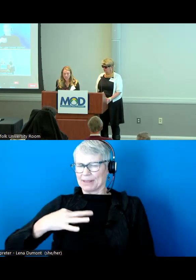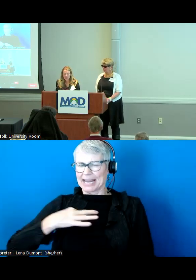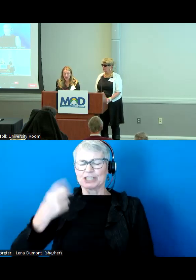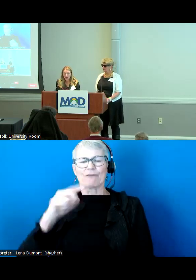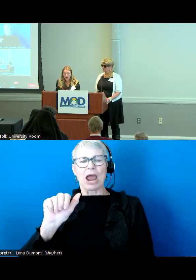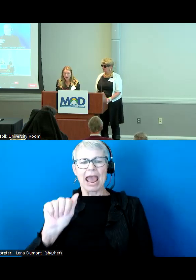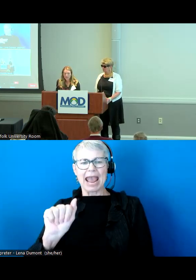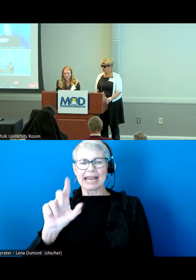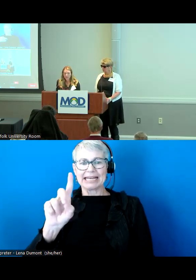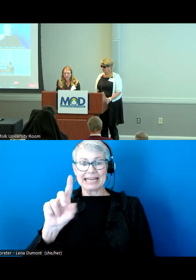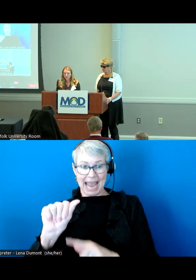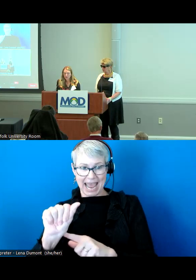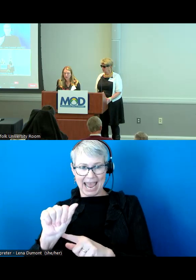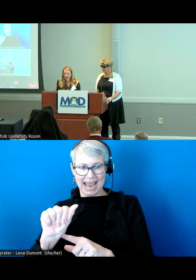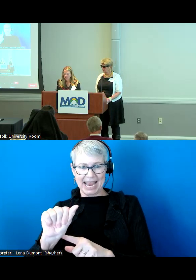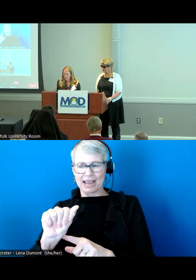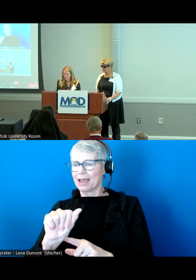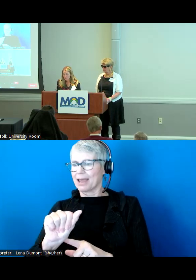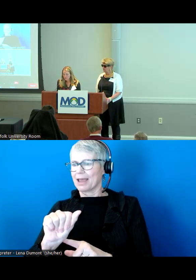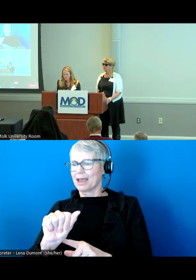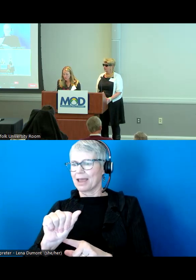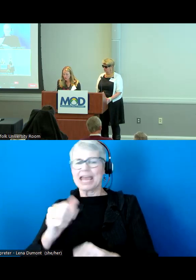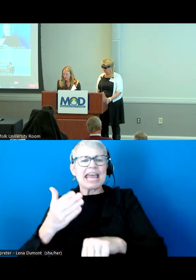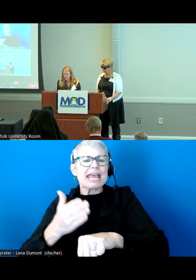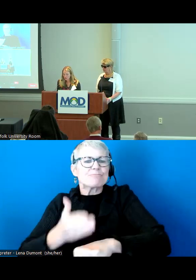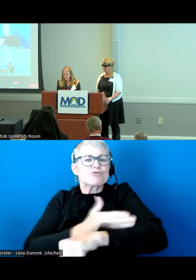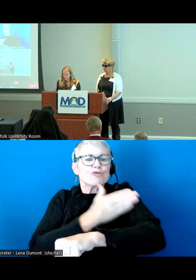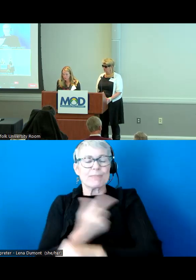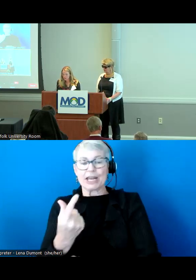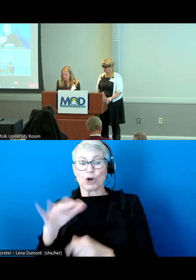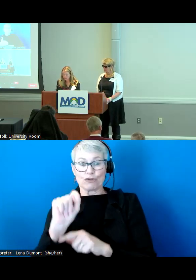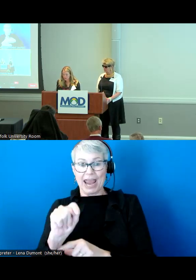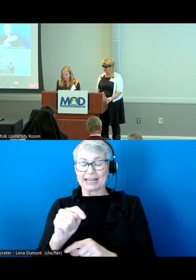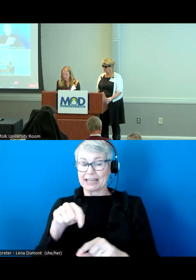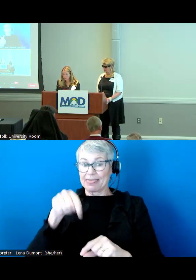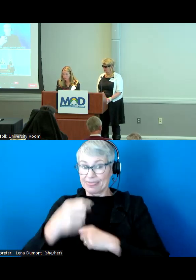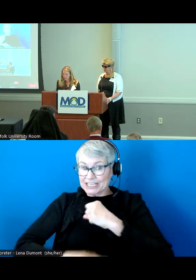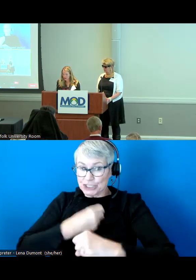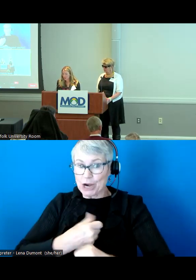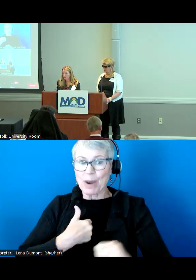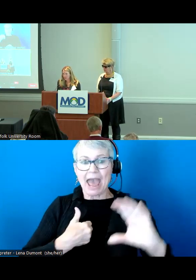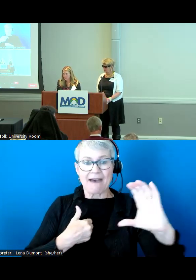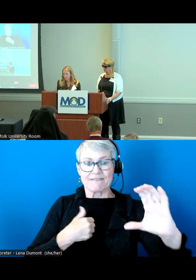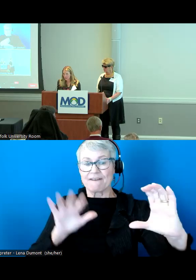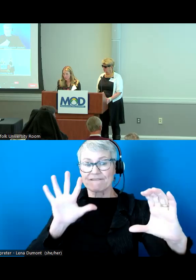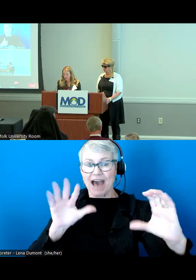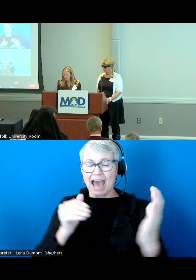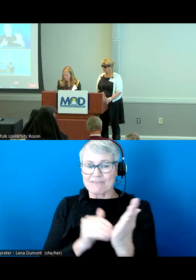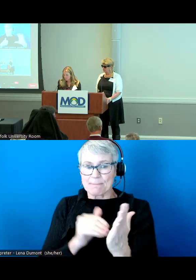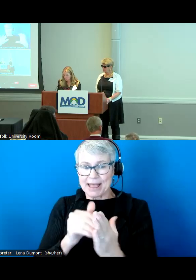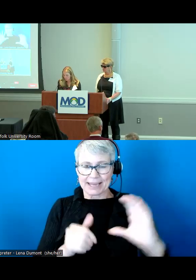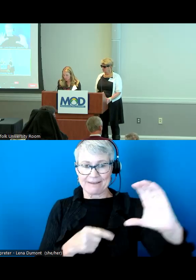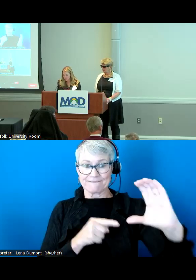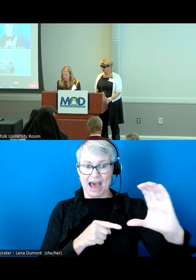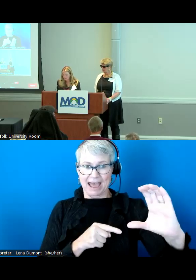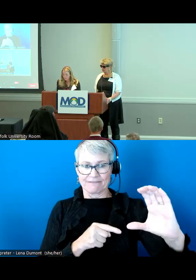1st. This year, we will have $5 million to distribute this year, which is very exciting. It's up from